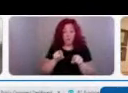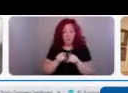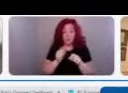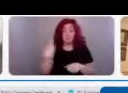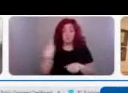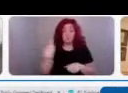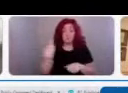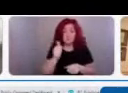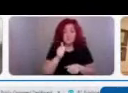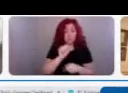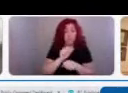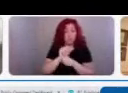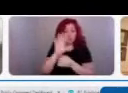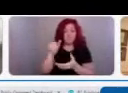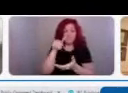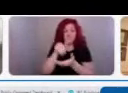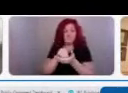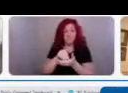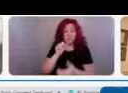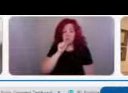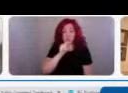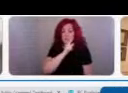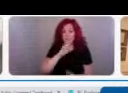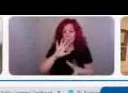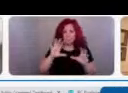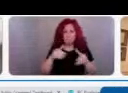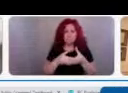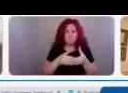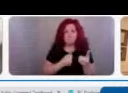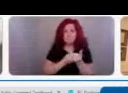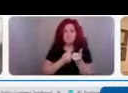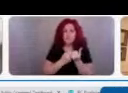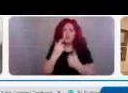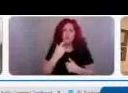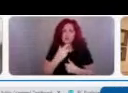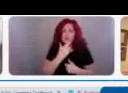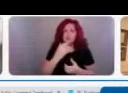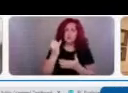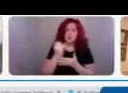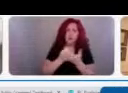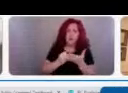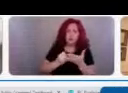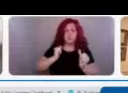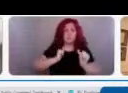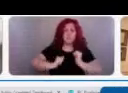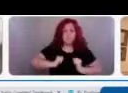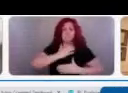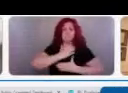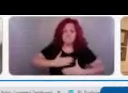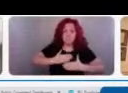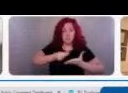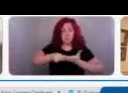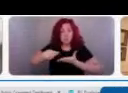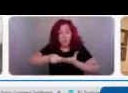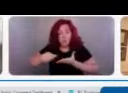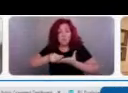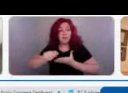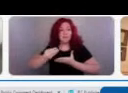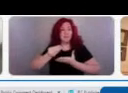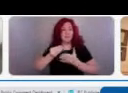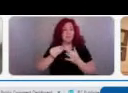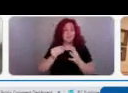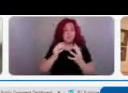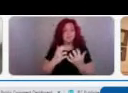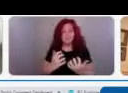central scottsdale we gather and support restaurants arts entertainment shopping and venues